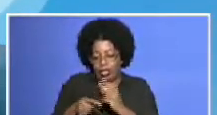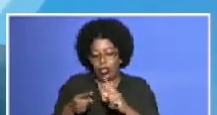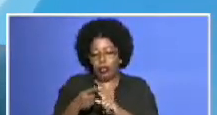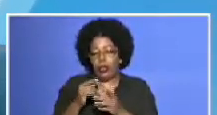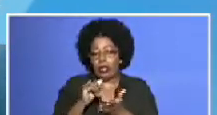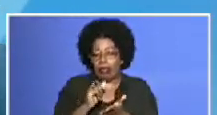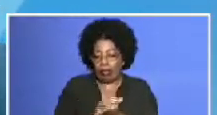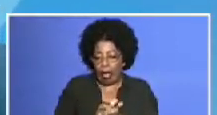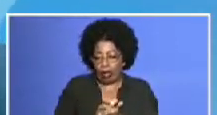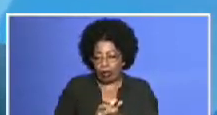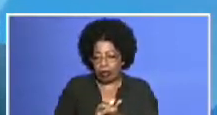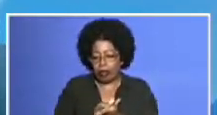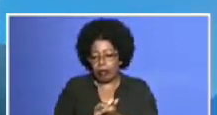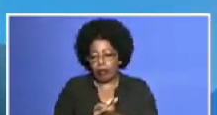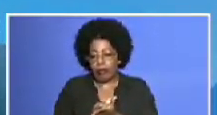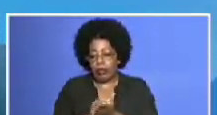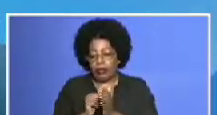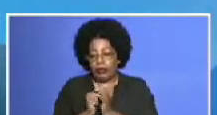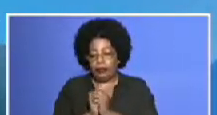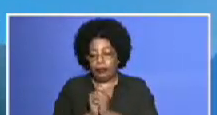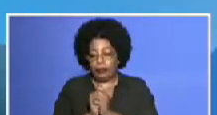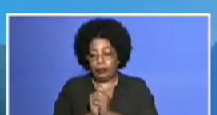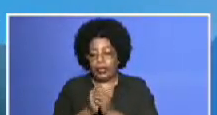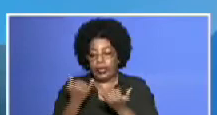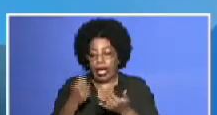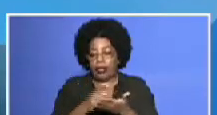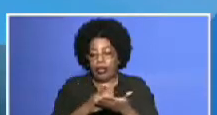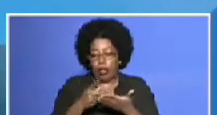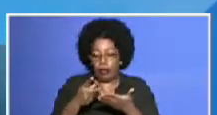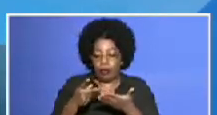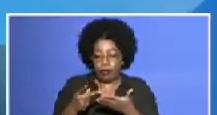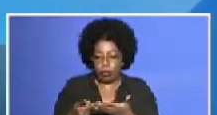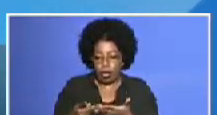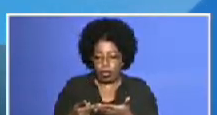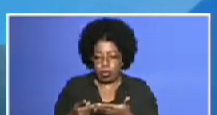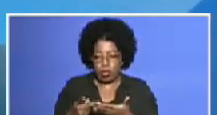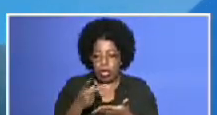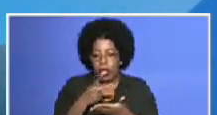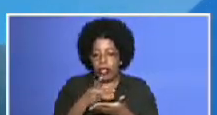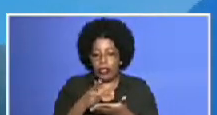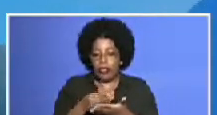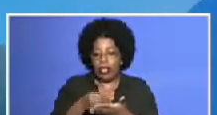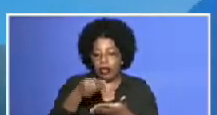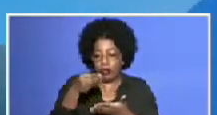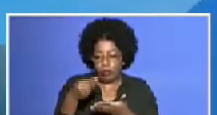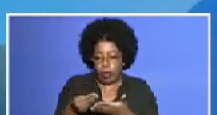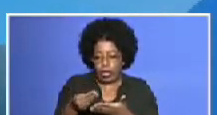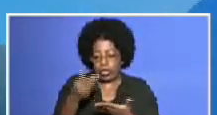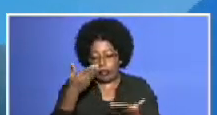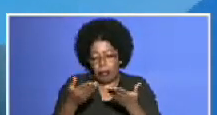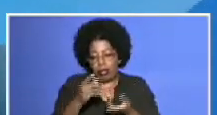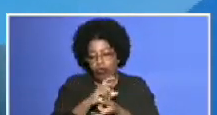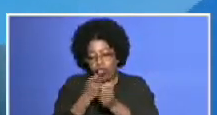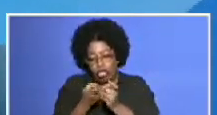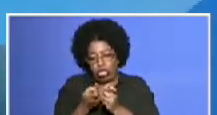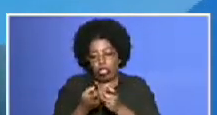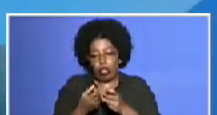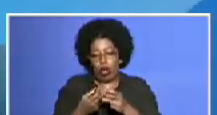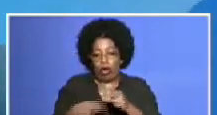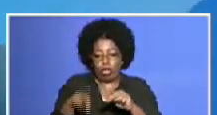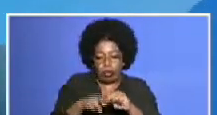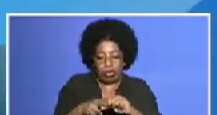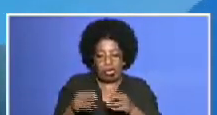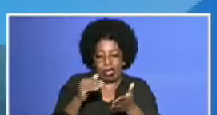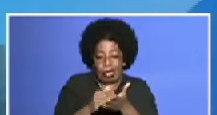been made to understand that the price may increase slightly again either this week